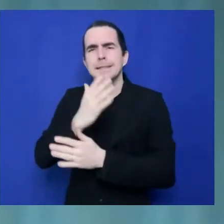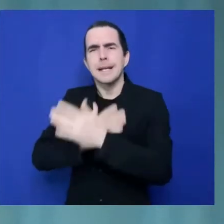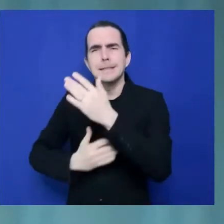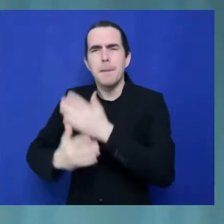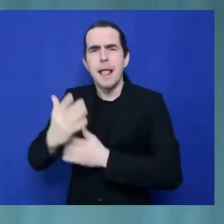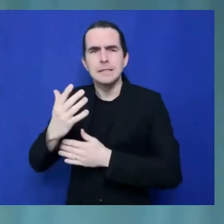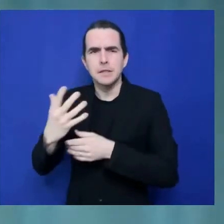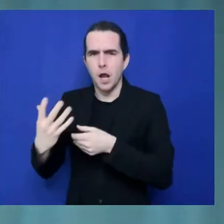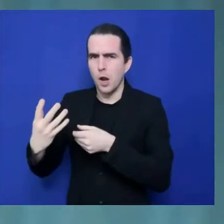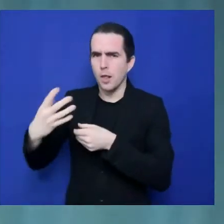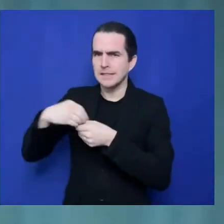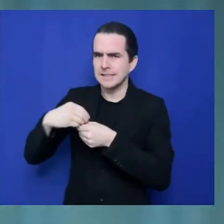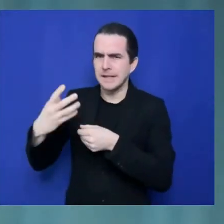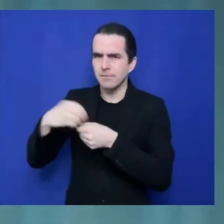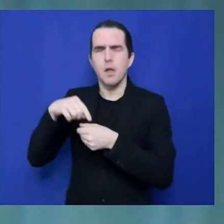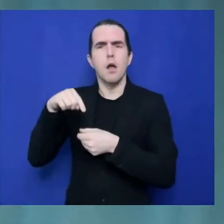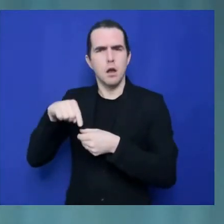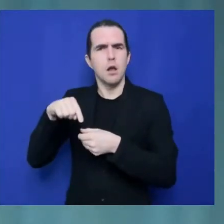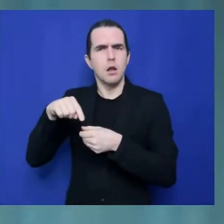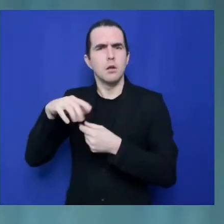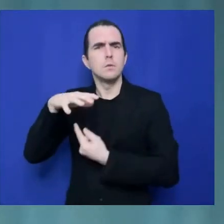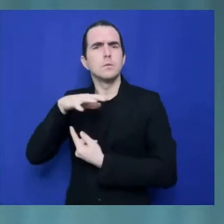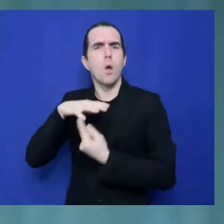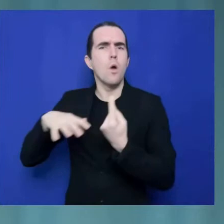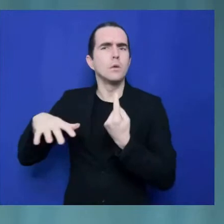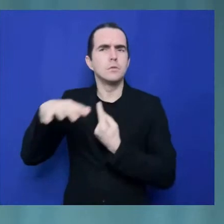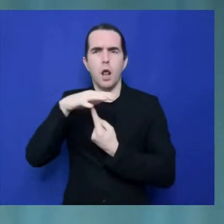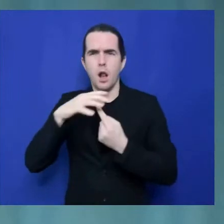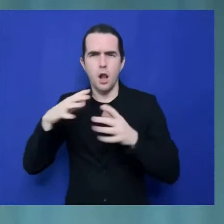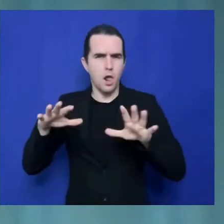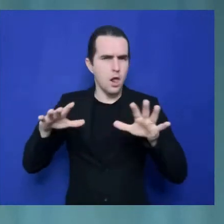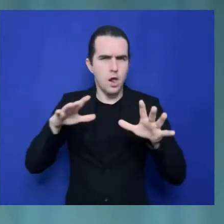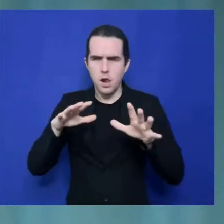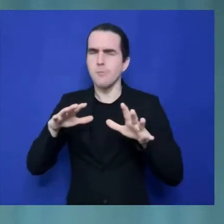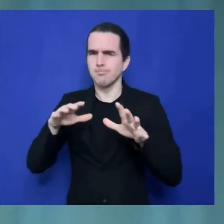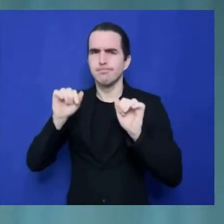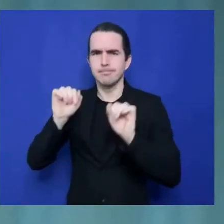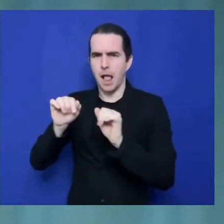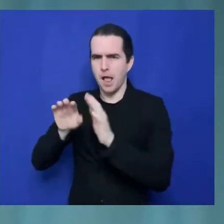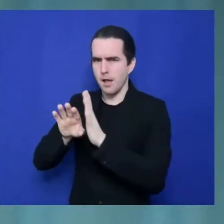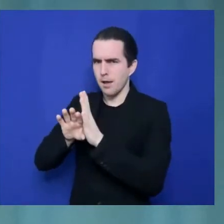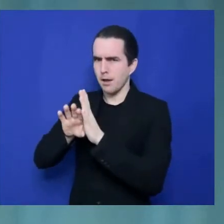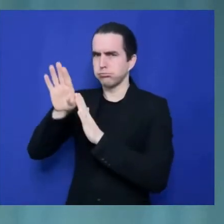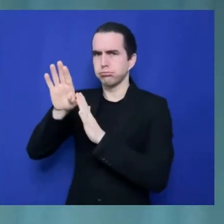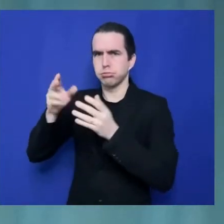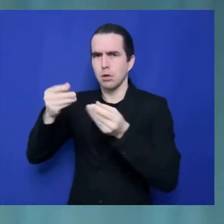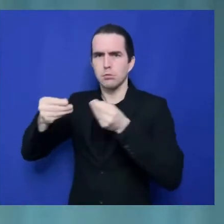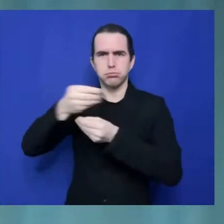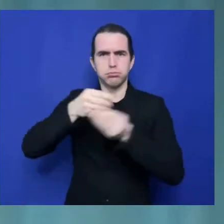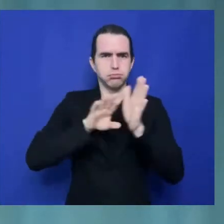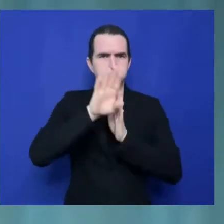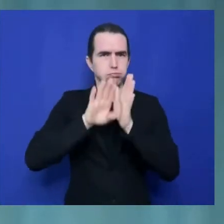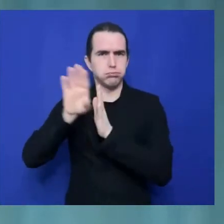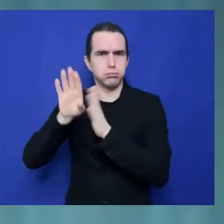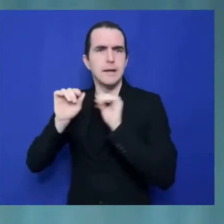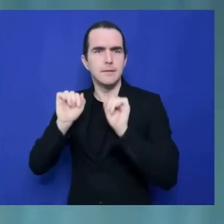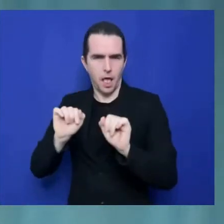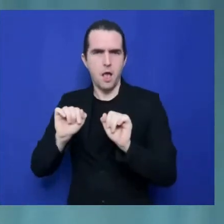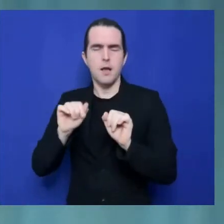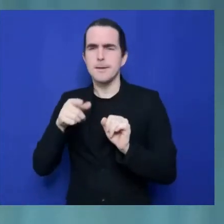heart. More than 1 billion people around the world experience some form of